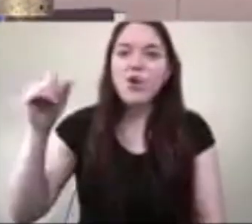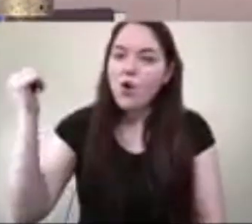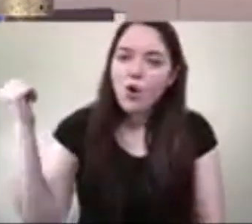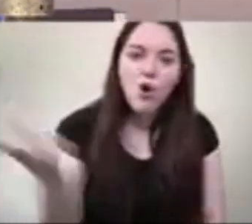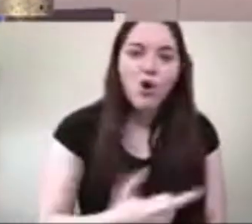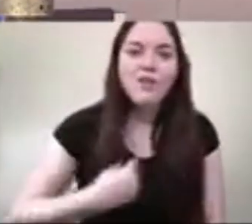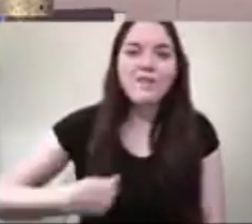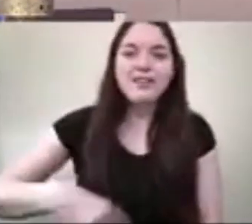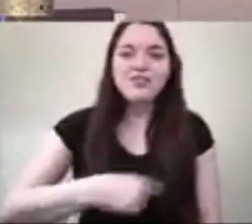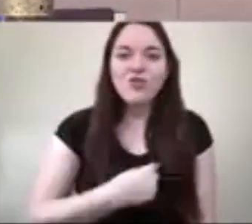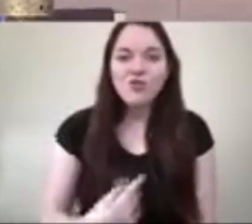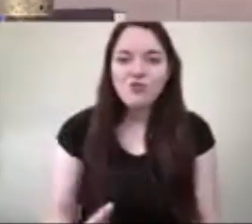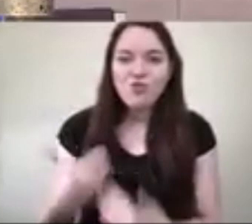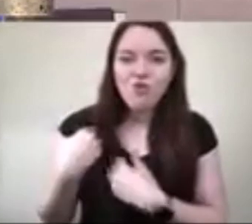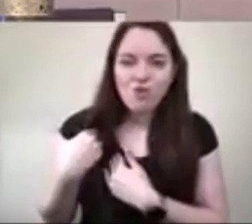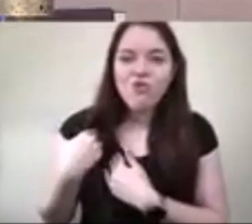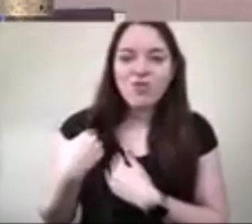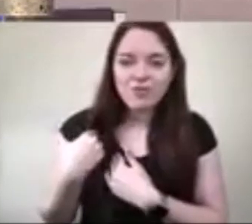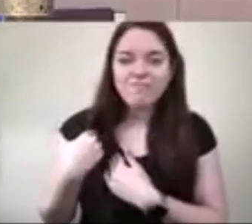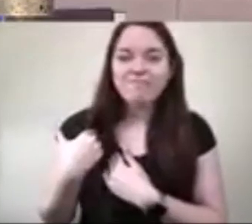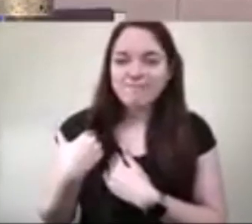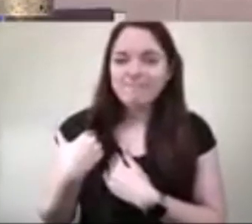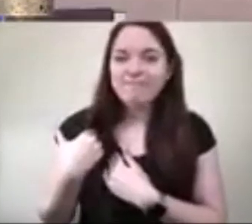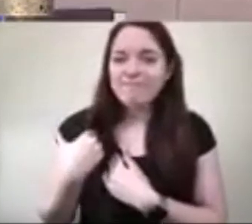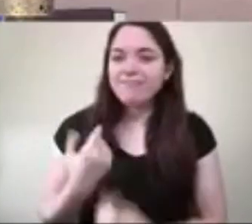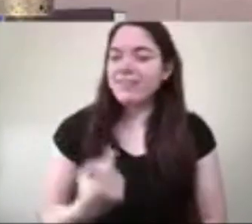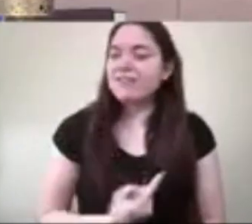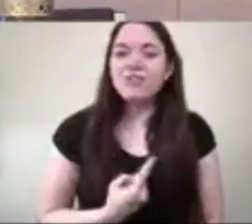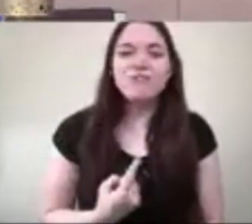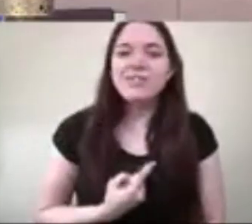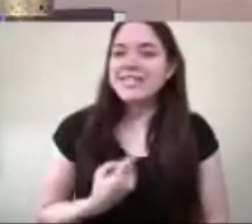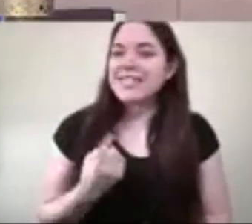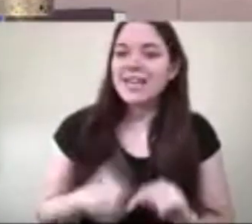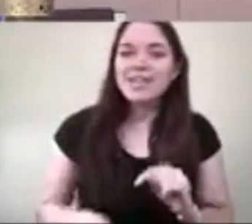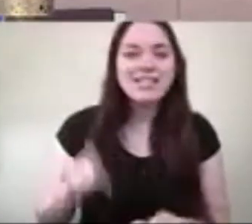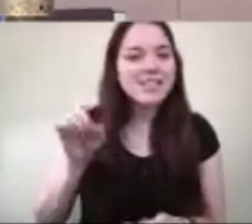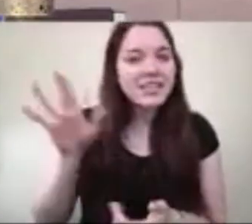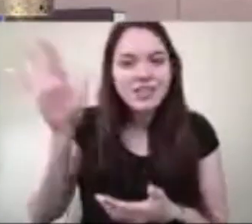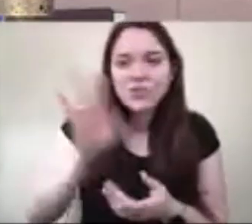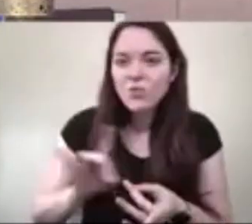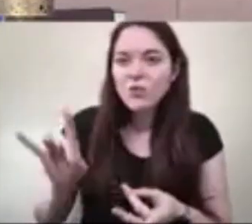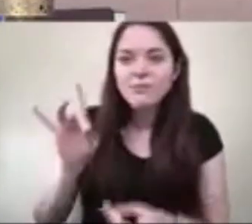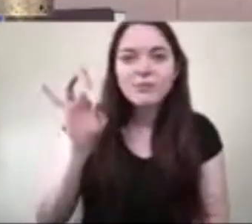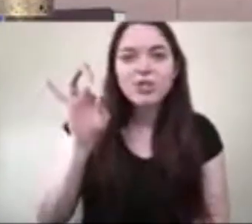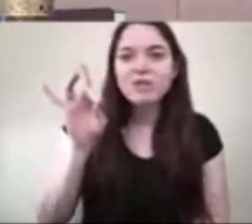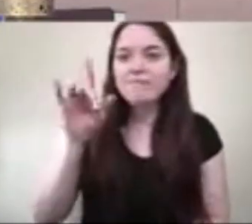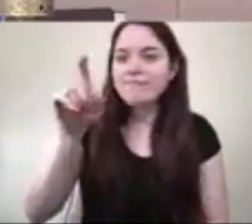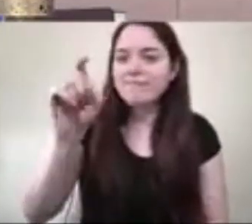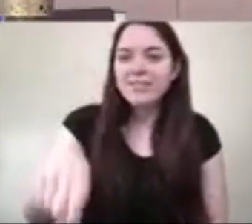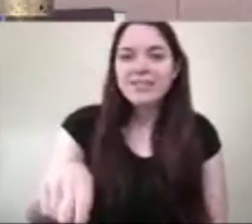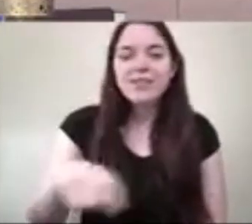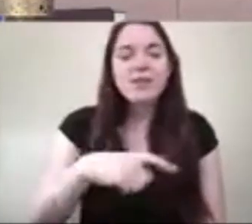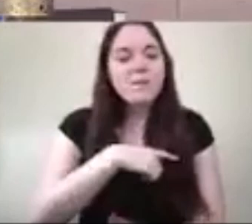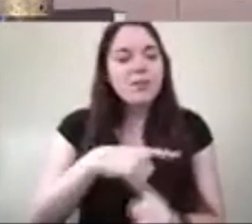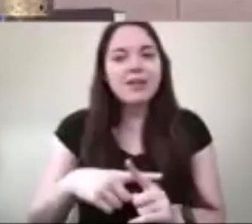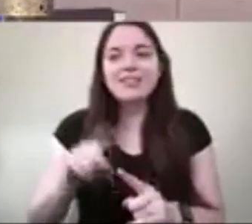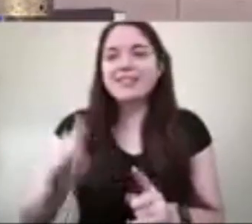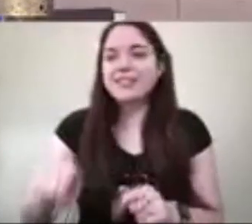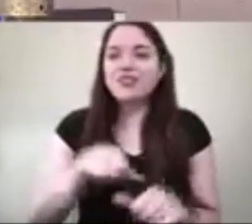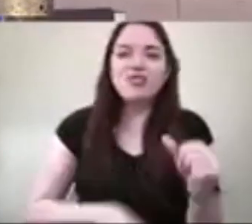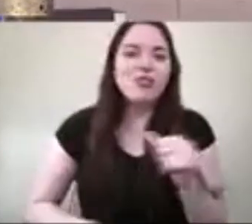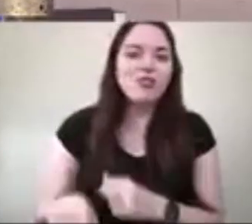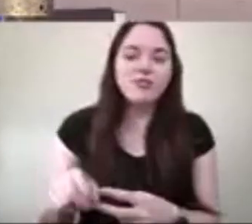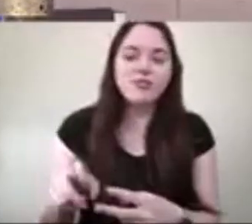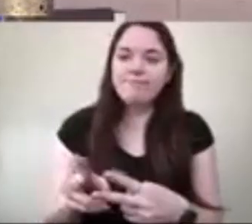individually, too big for us to do alone. We need the Holy Spirit, and we need each other. We